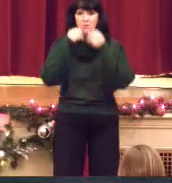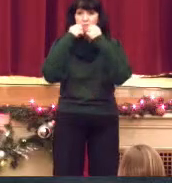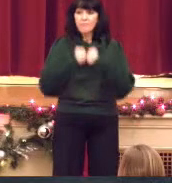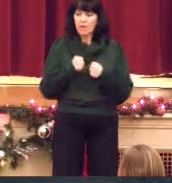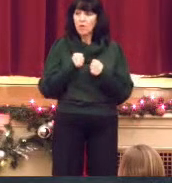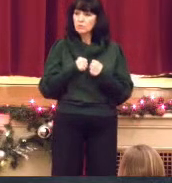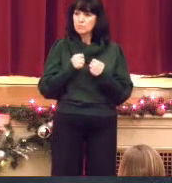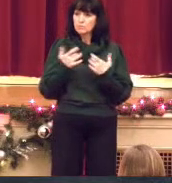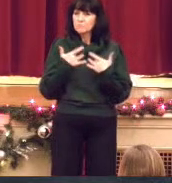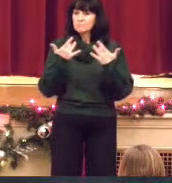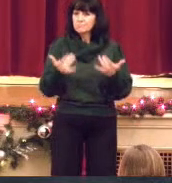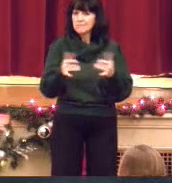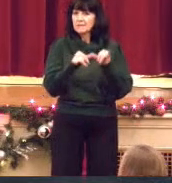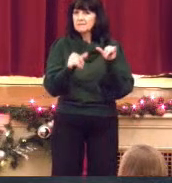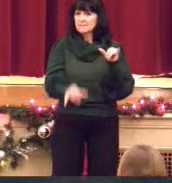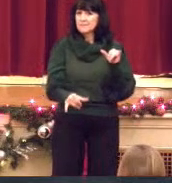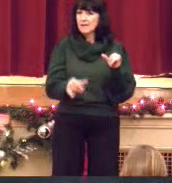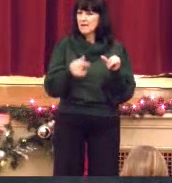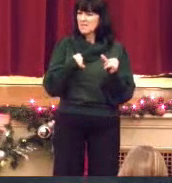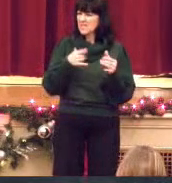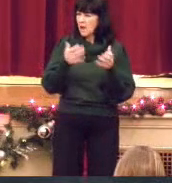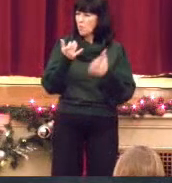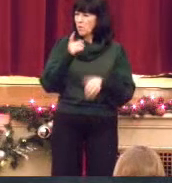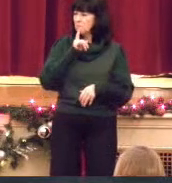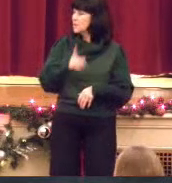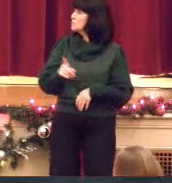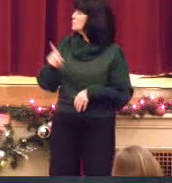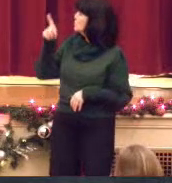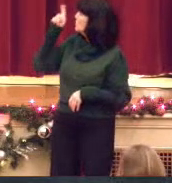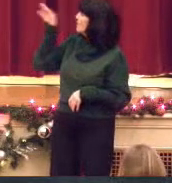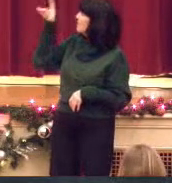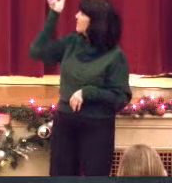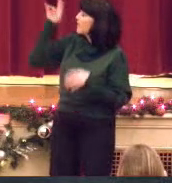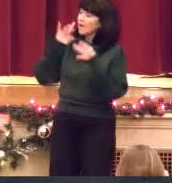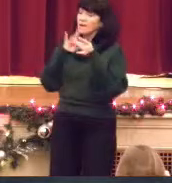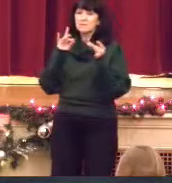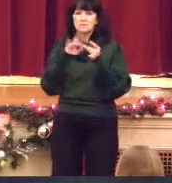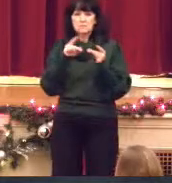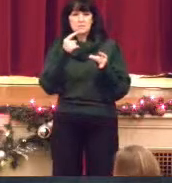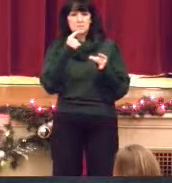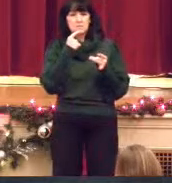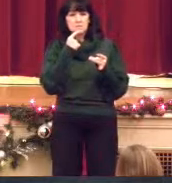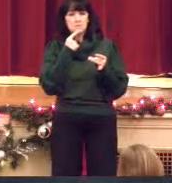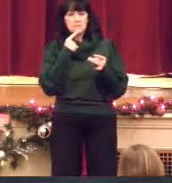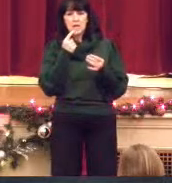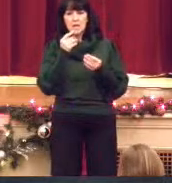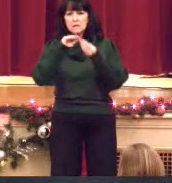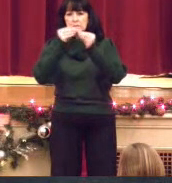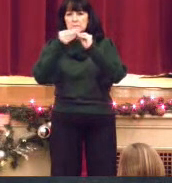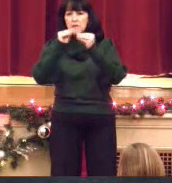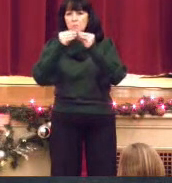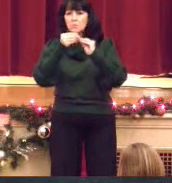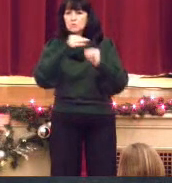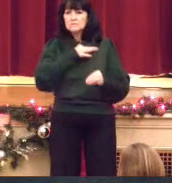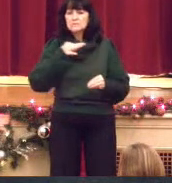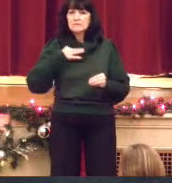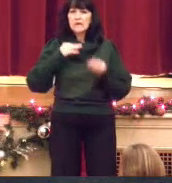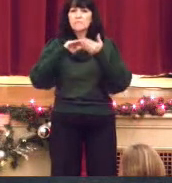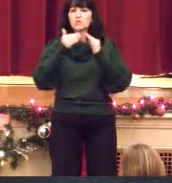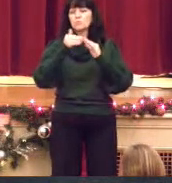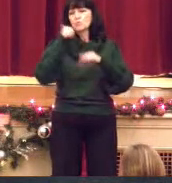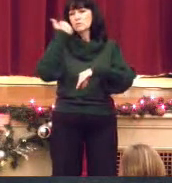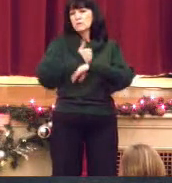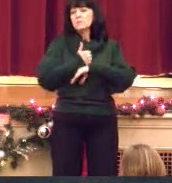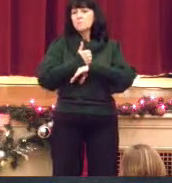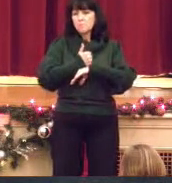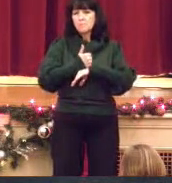I want to make sure that I address the small staff and the community base. What we don't see at a high